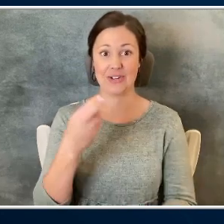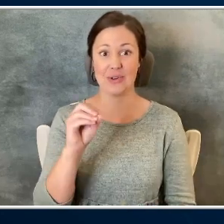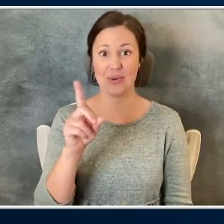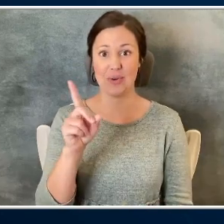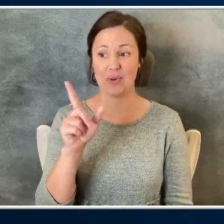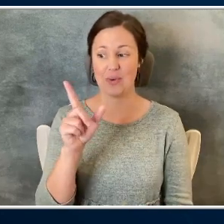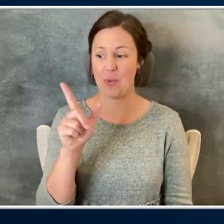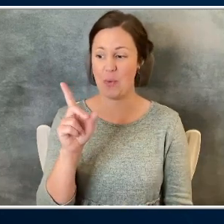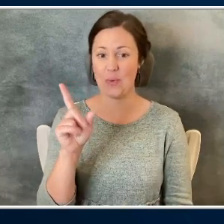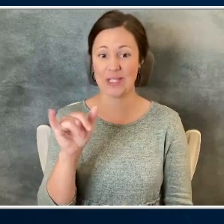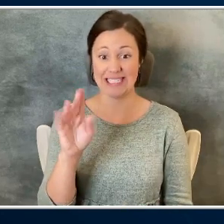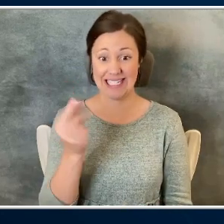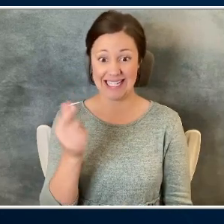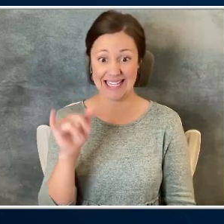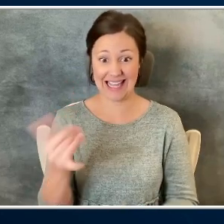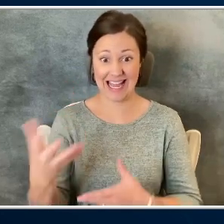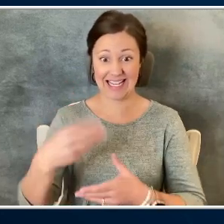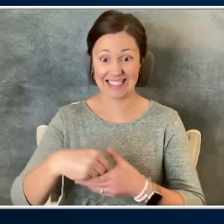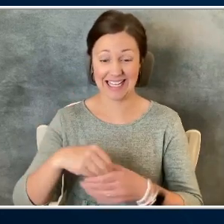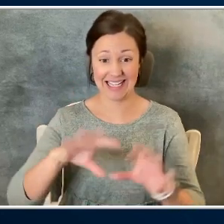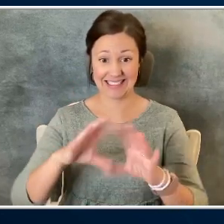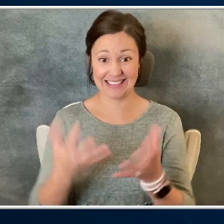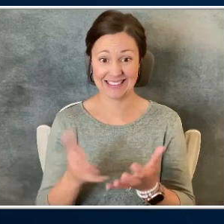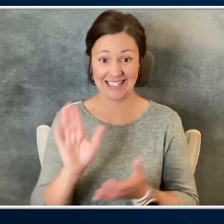bandwidth, not mine. Nope.